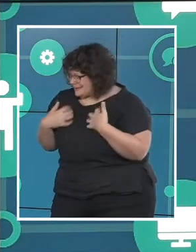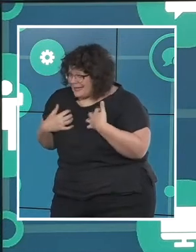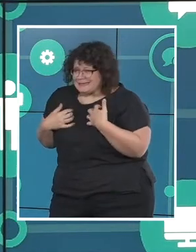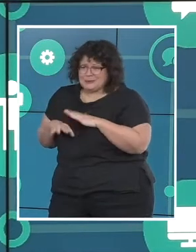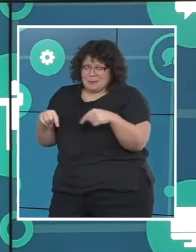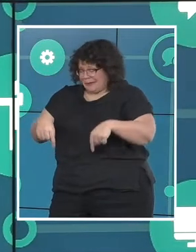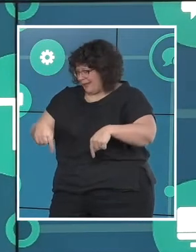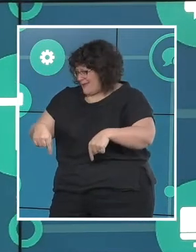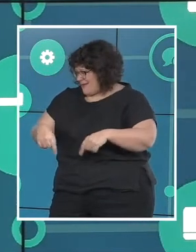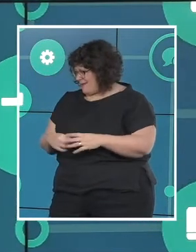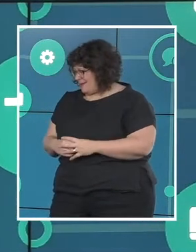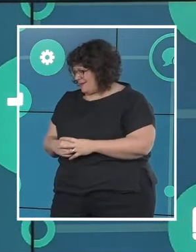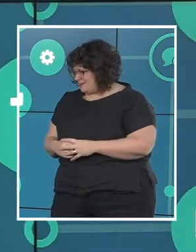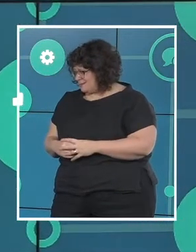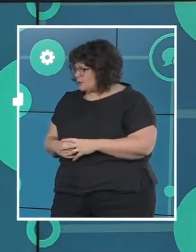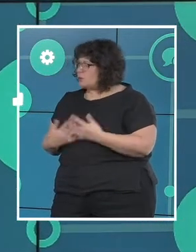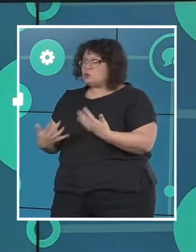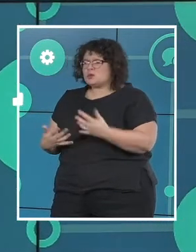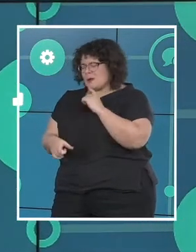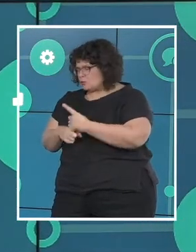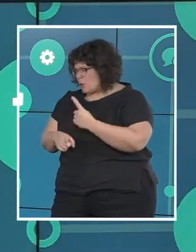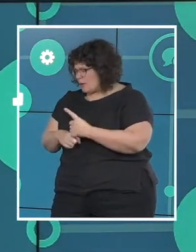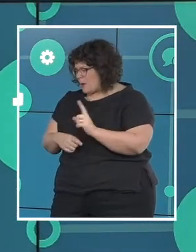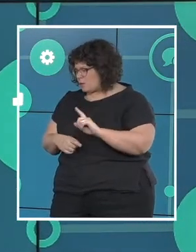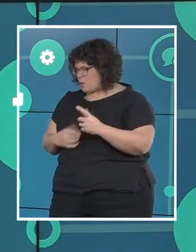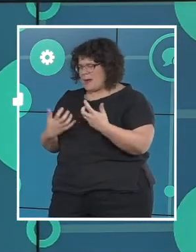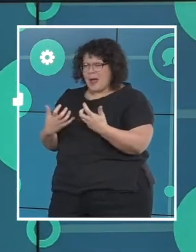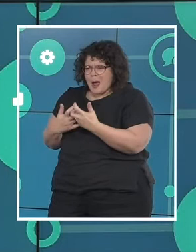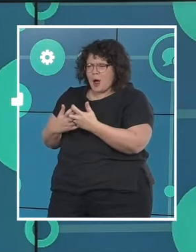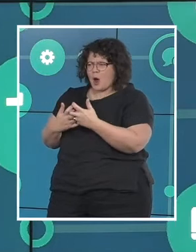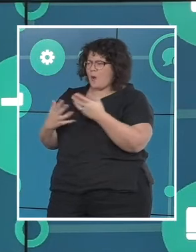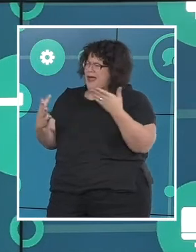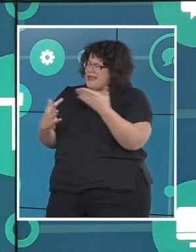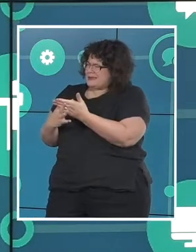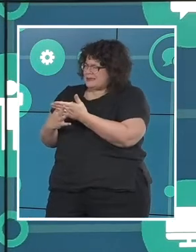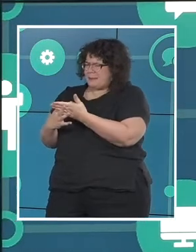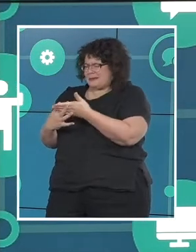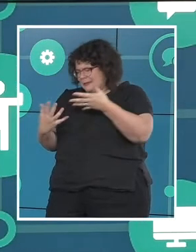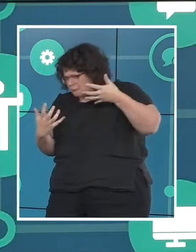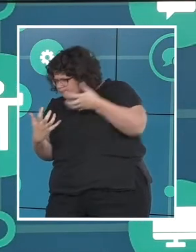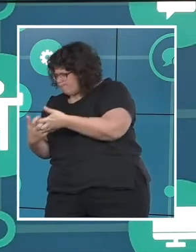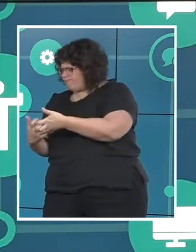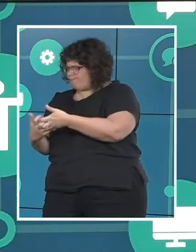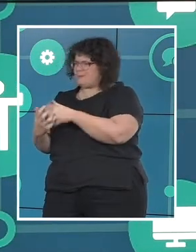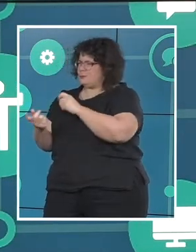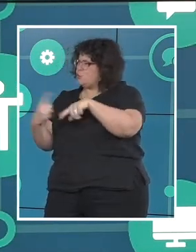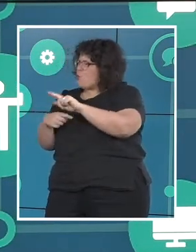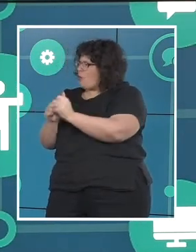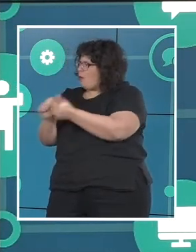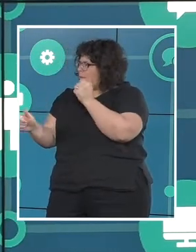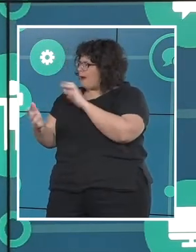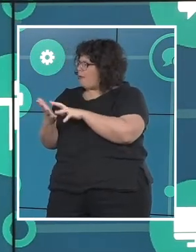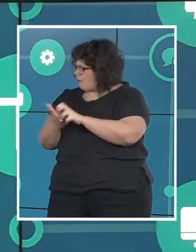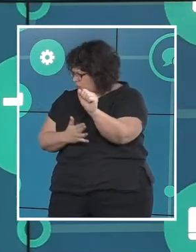your company culture. But before I get to that, I wanted to tell you a little bit more about myself. So hi again, I'm